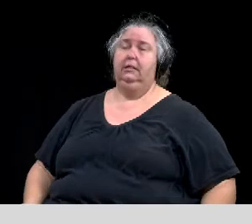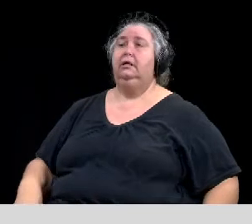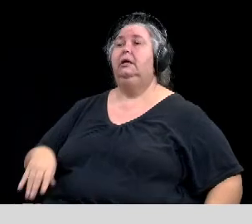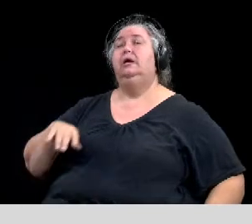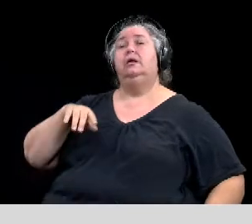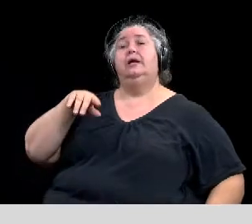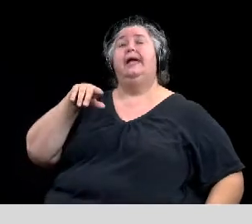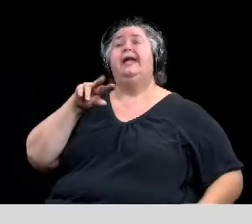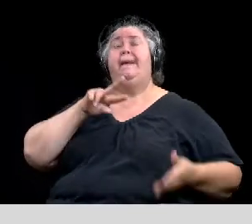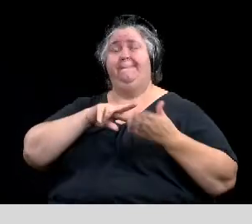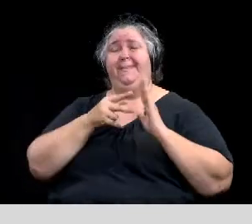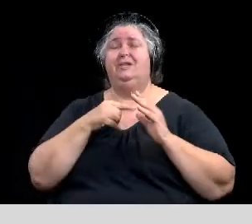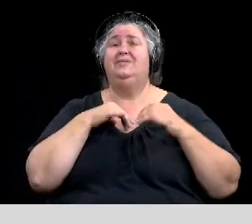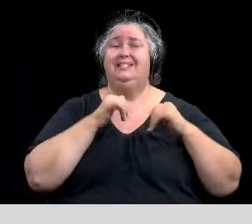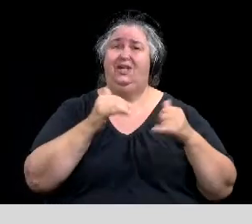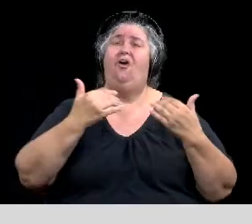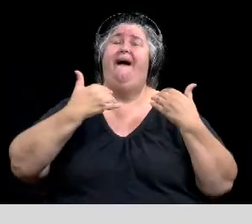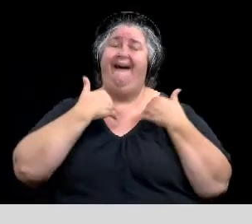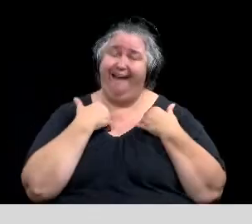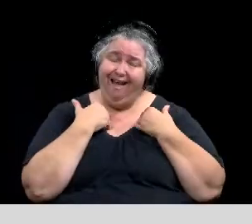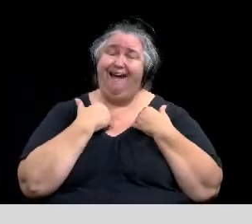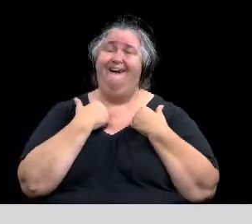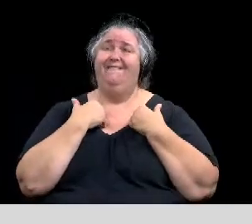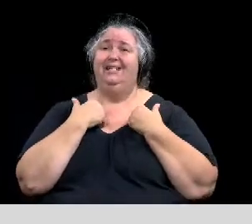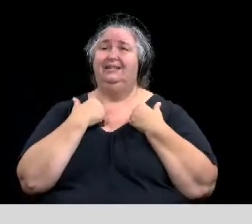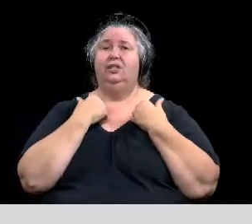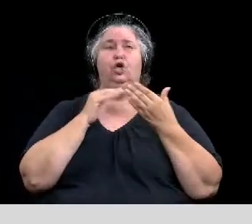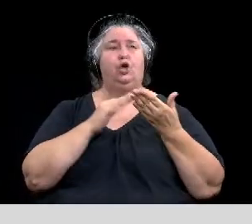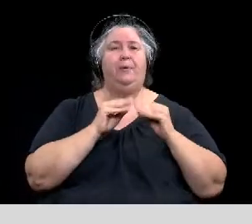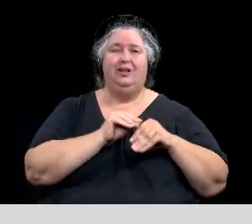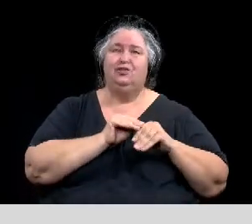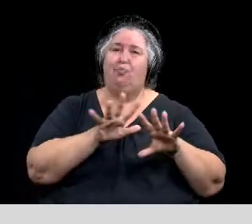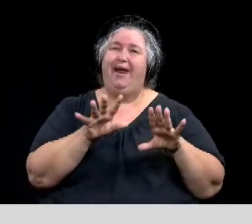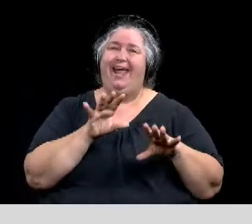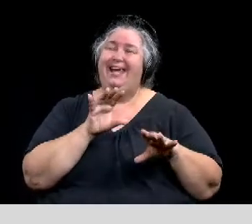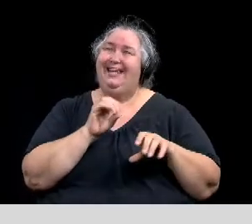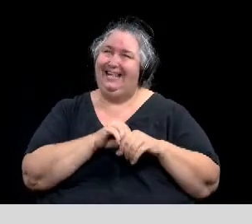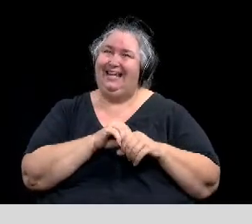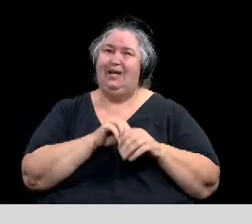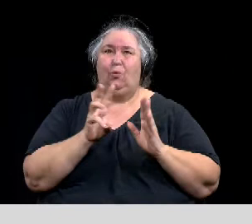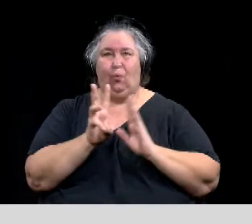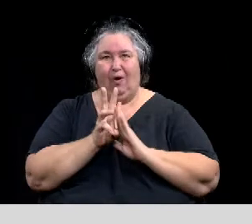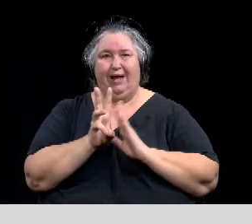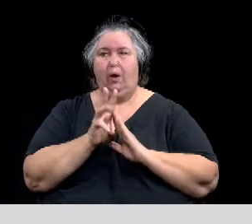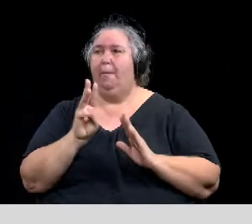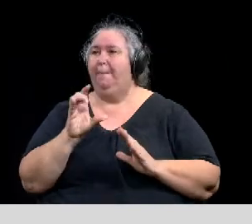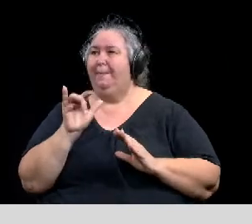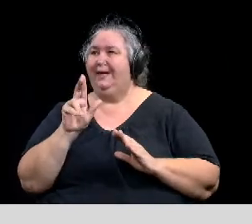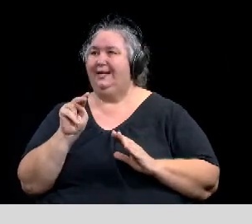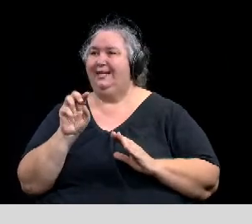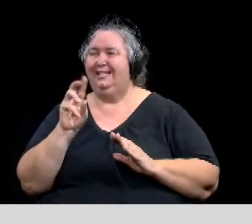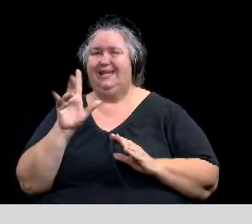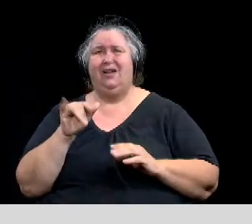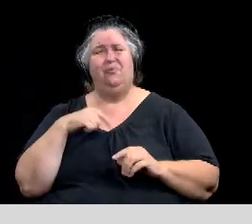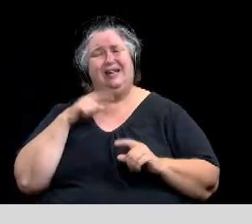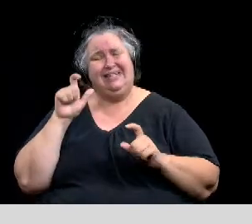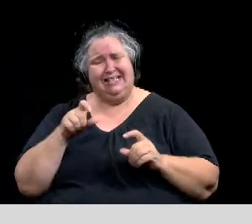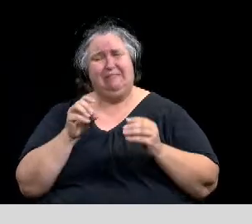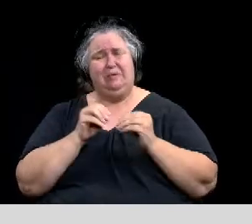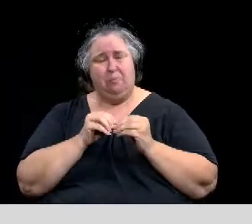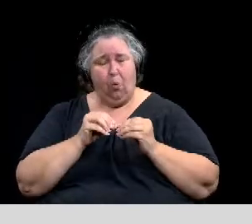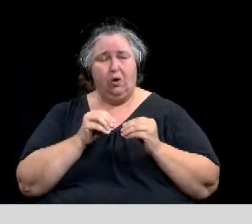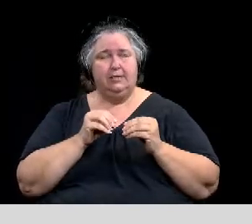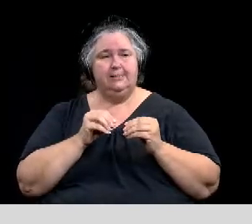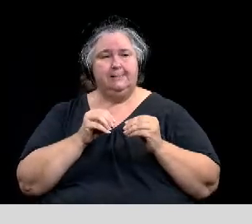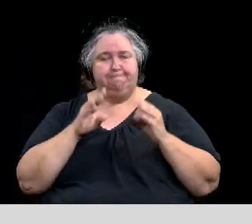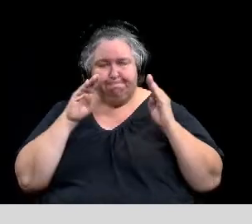we still have accelerated community spread in Waco and Mclennan County, We simply must be more vigilant to suppress the spread